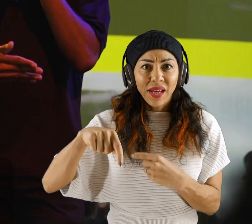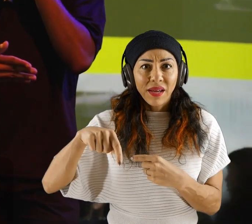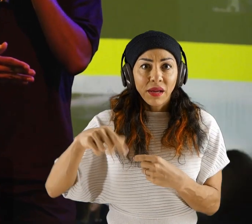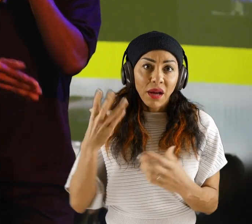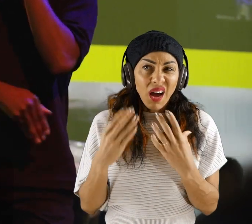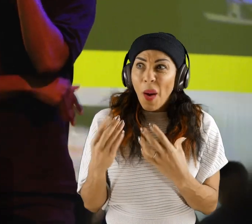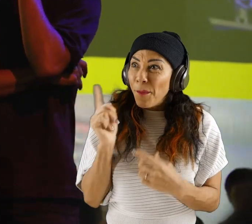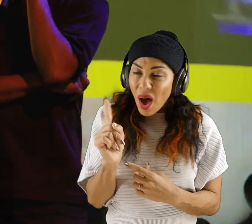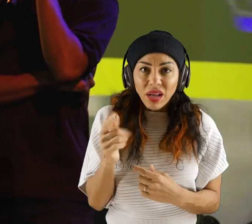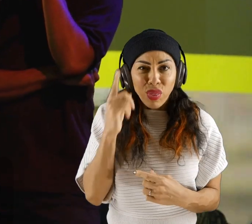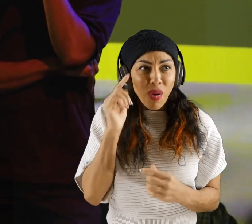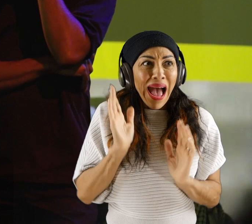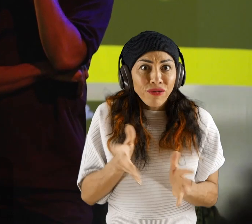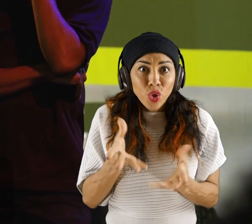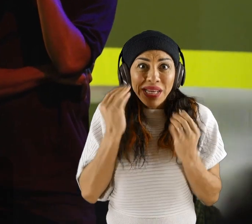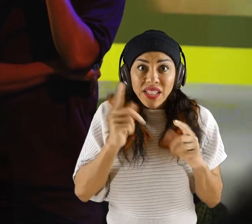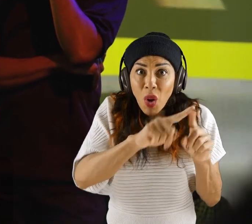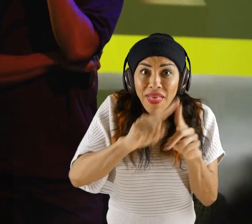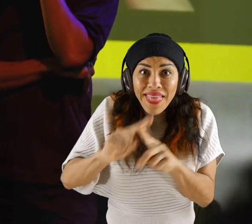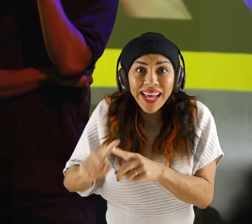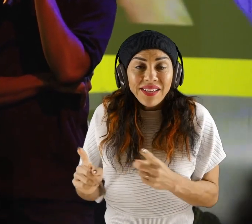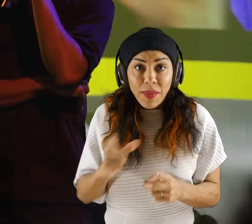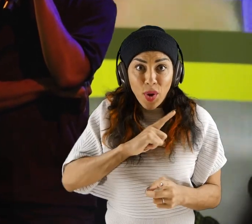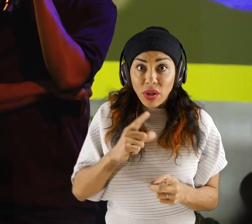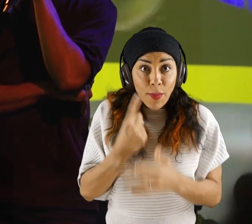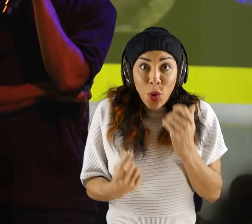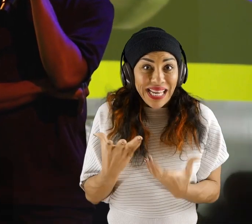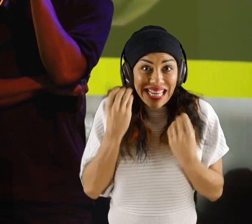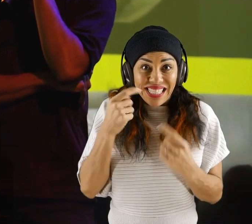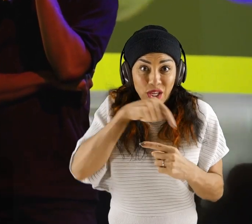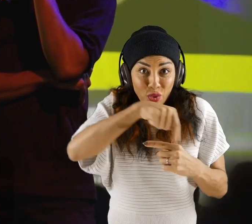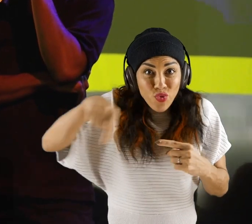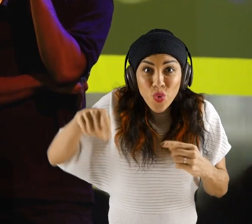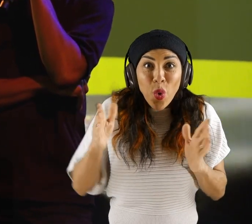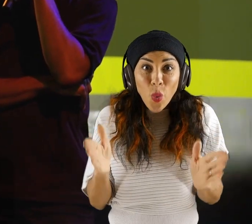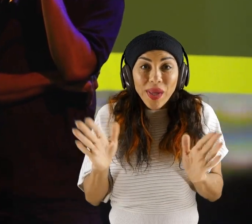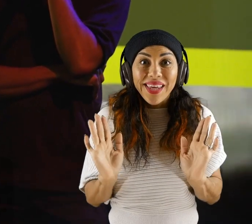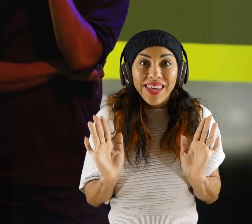week. And things like that. I